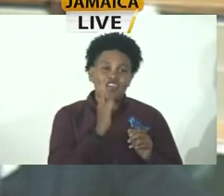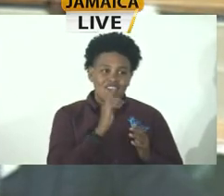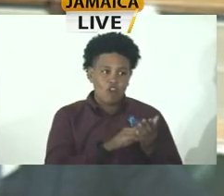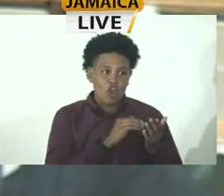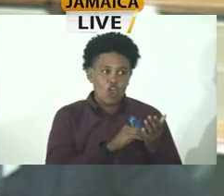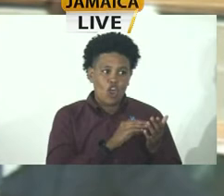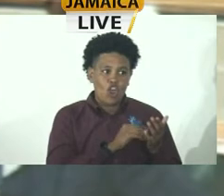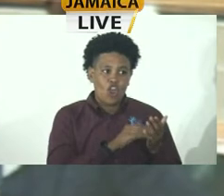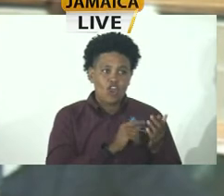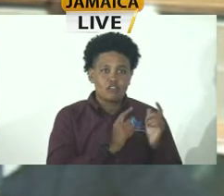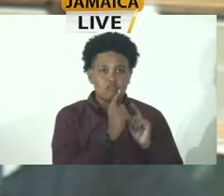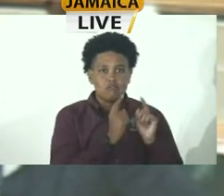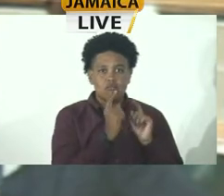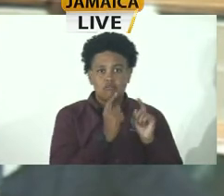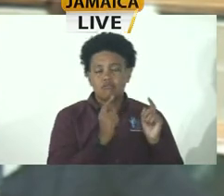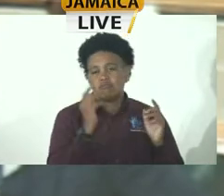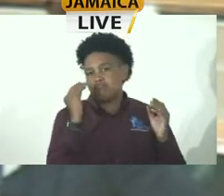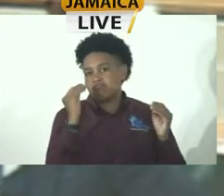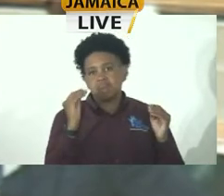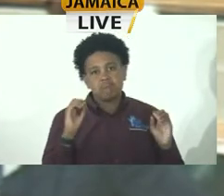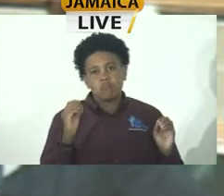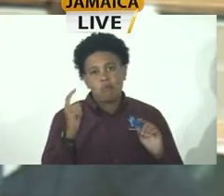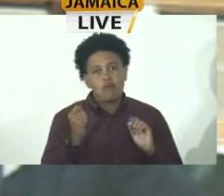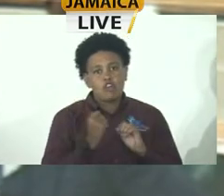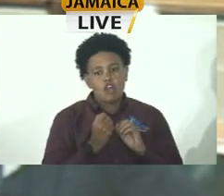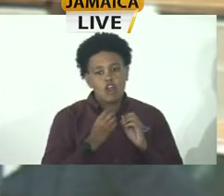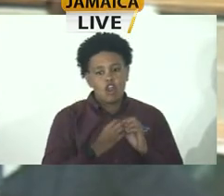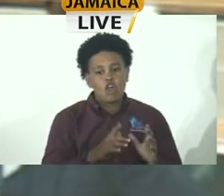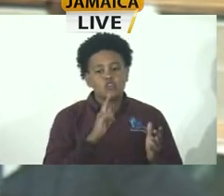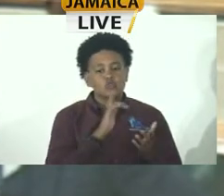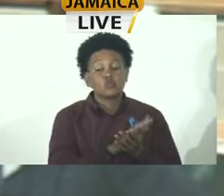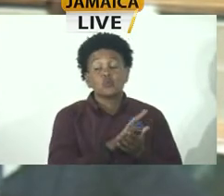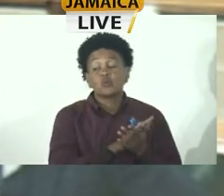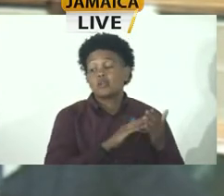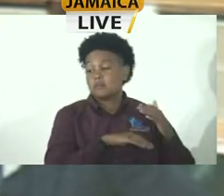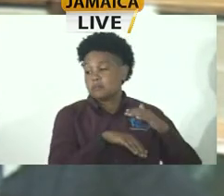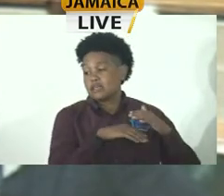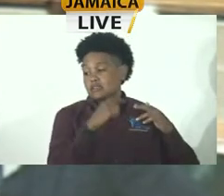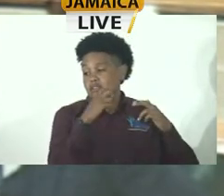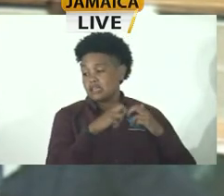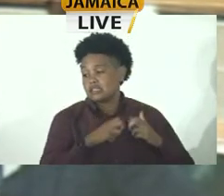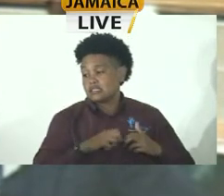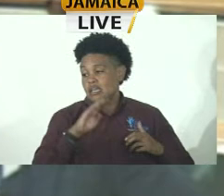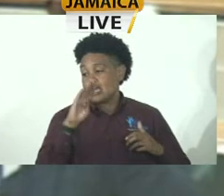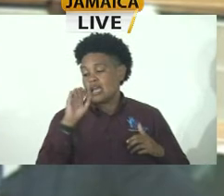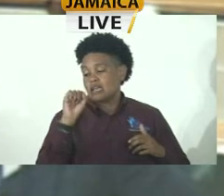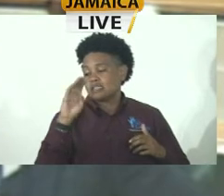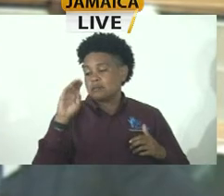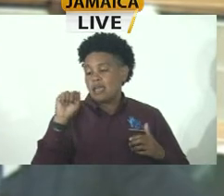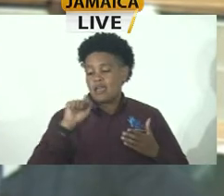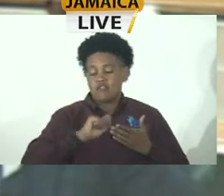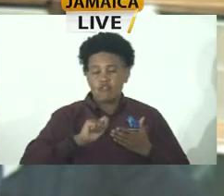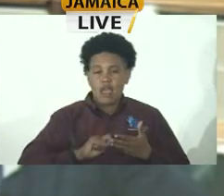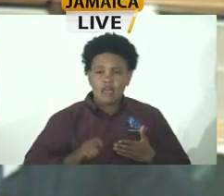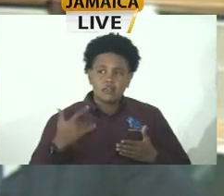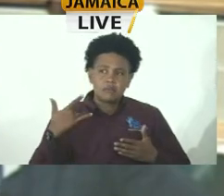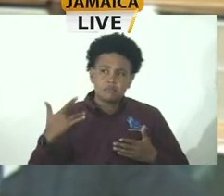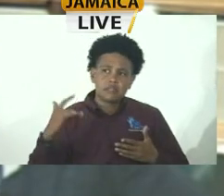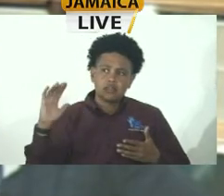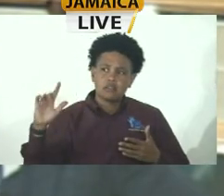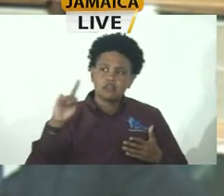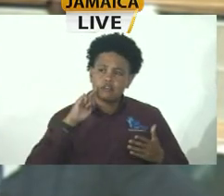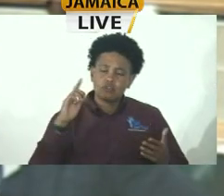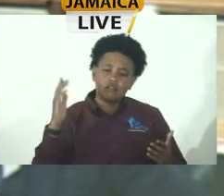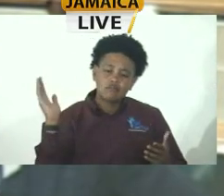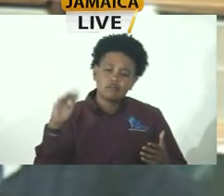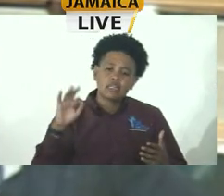in-person instruction and guidance school-based assessments sbas would normally be over